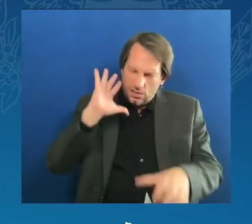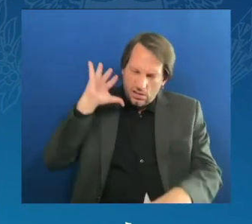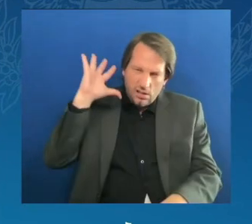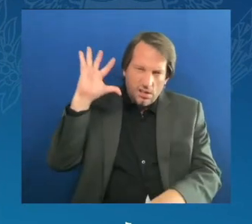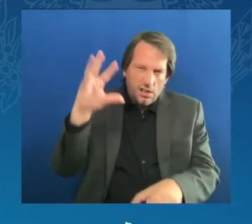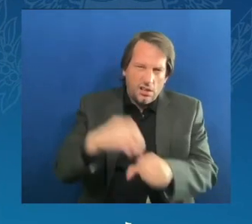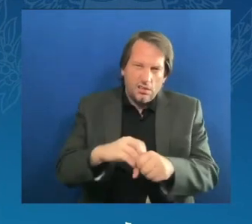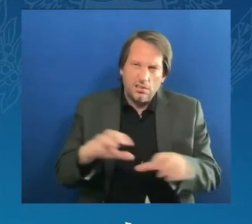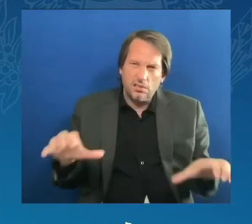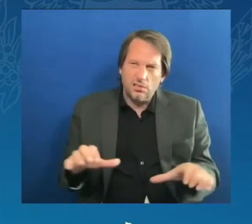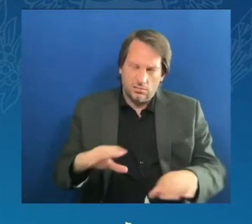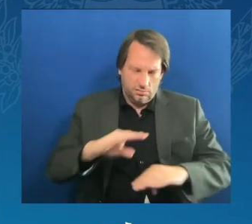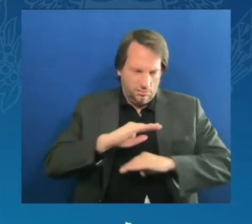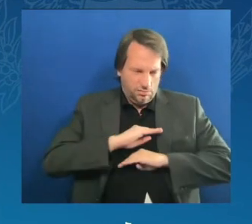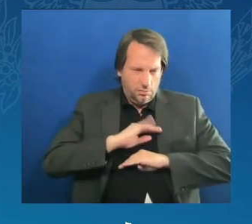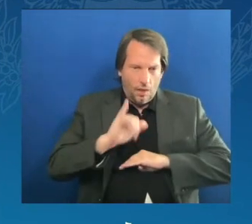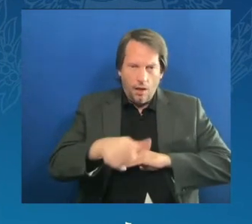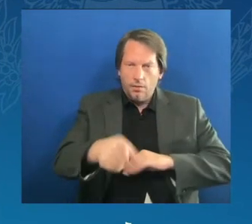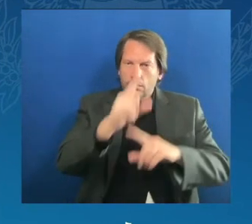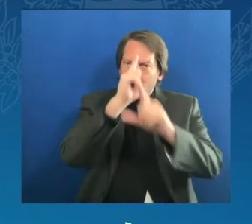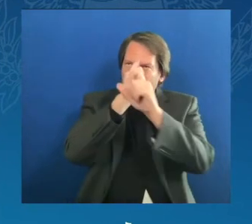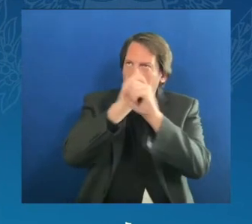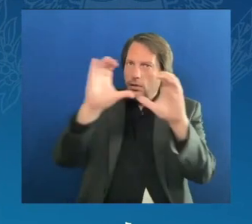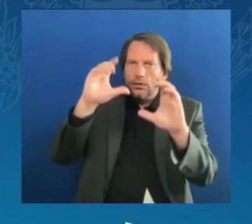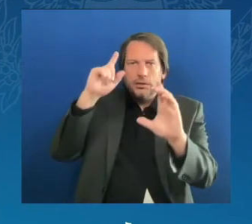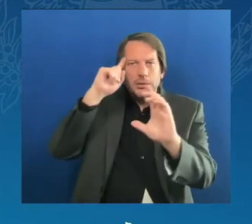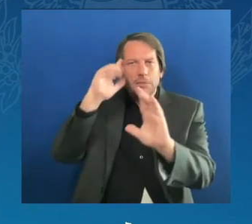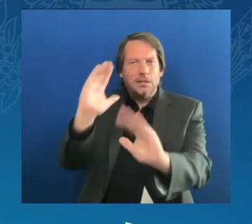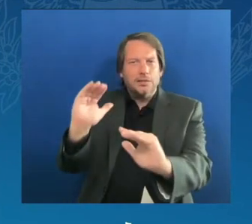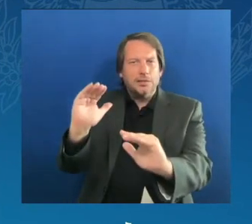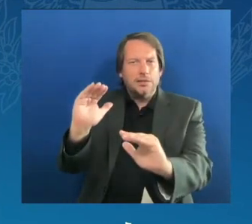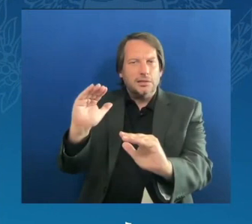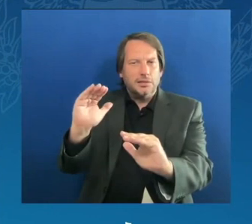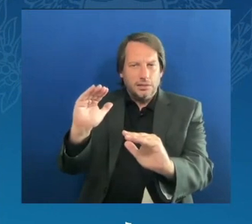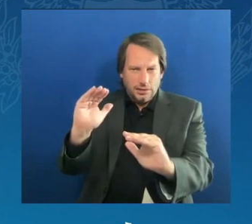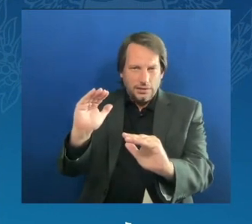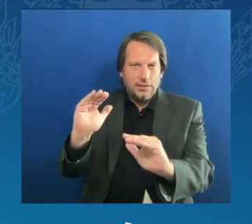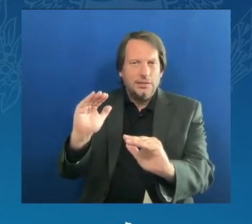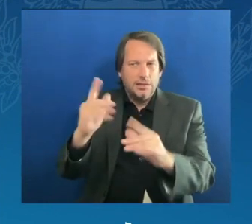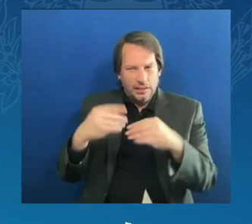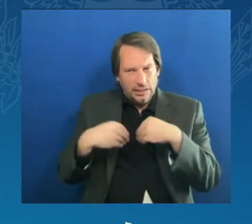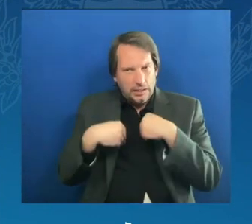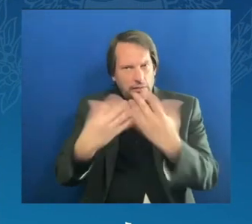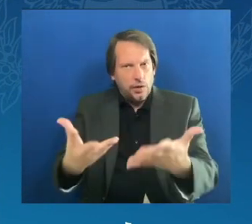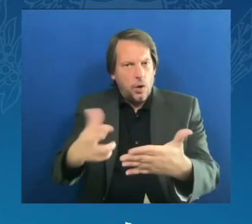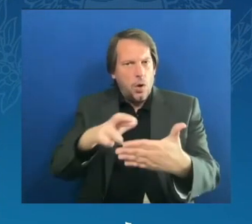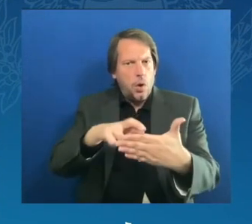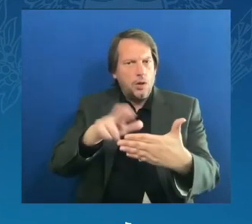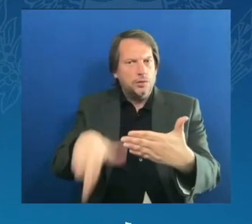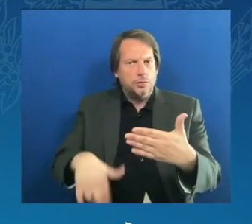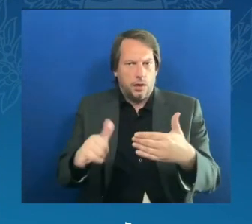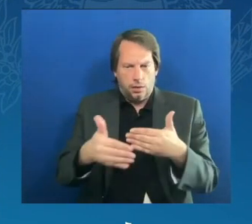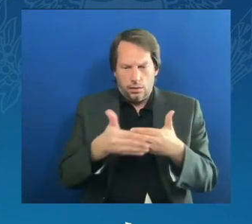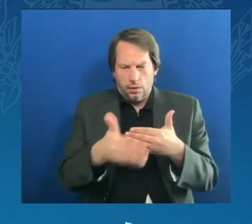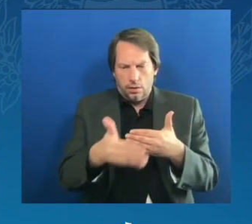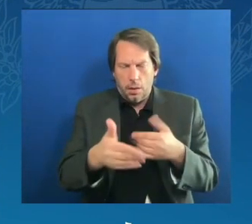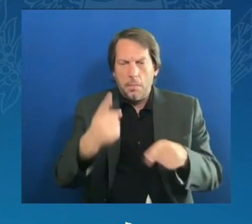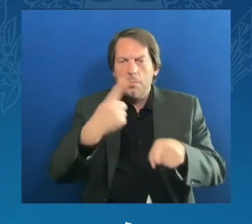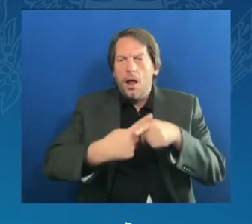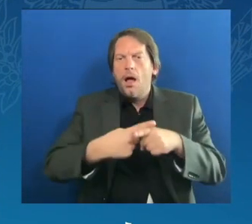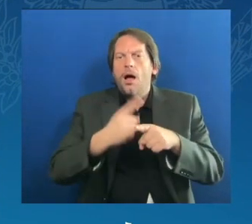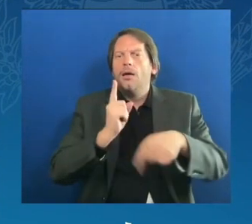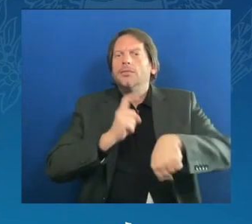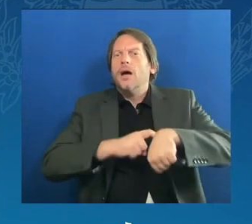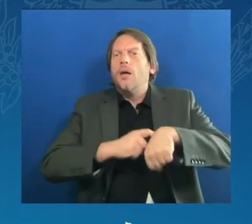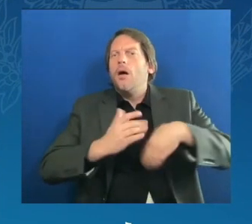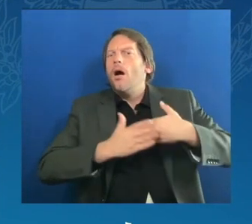deliver results in the short, medium, and long term. And we also recognize that many of the problems